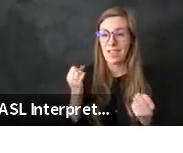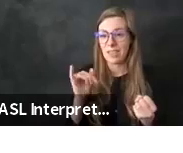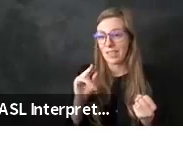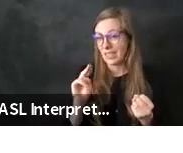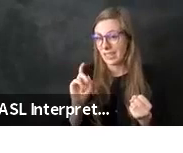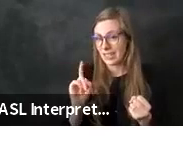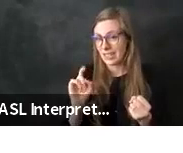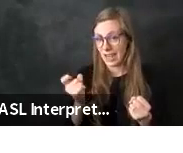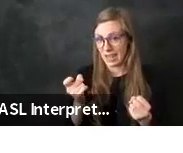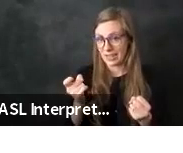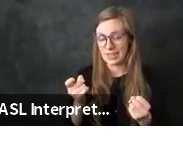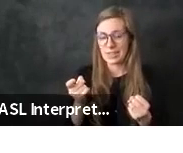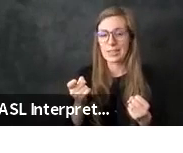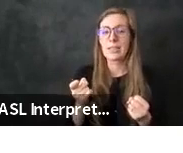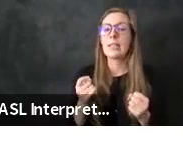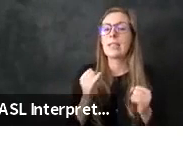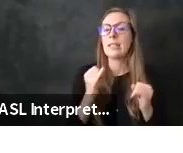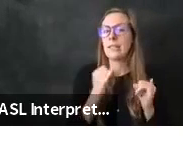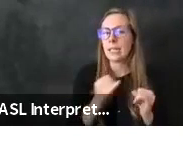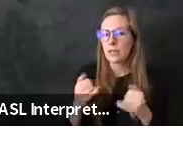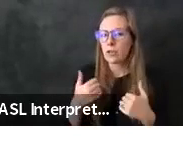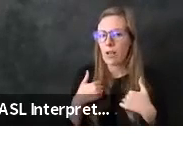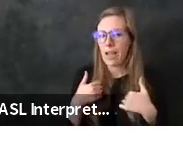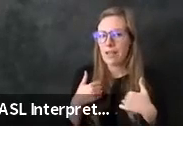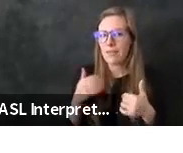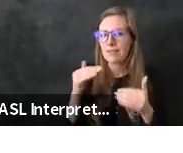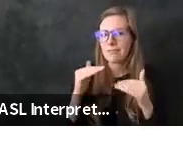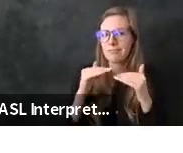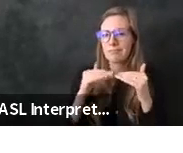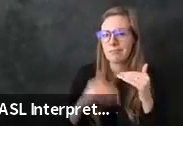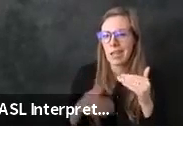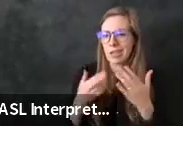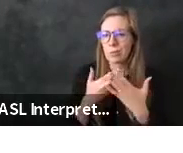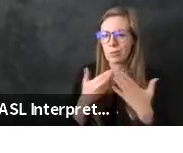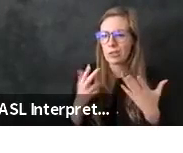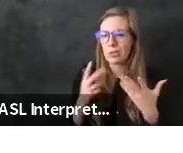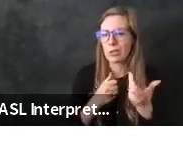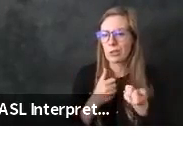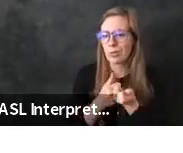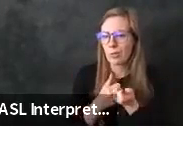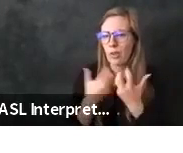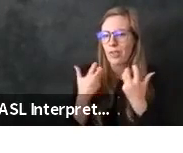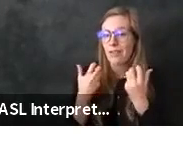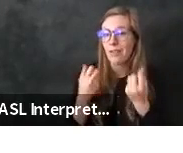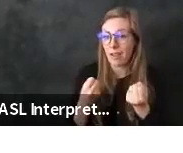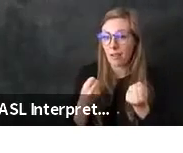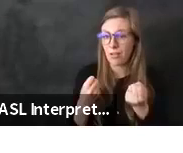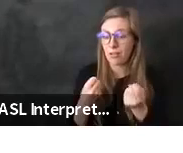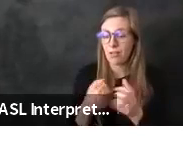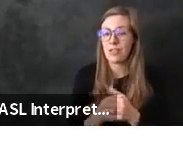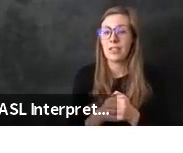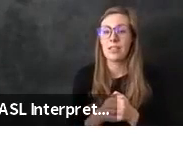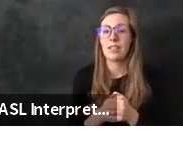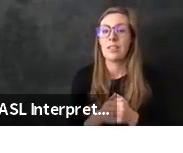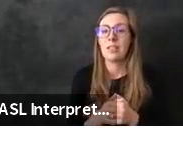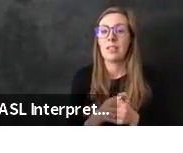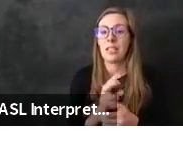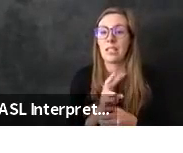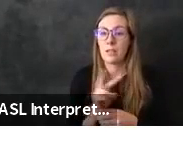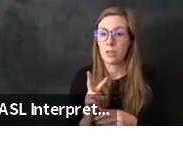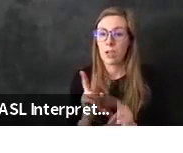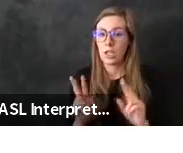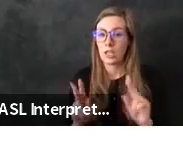earlier, individuals have fewer resources to help support their health and well-being. And looking at